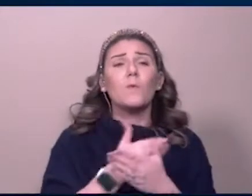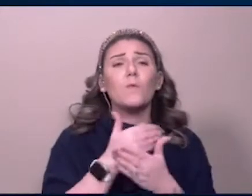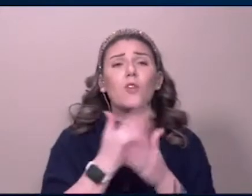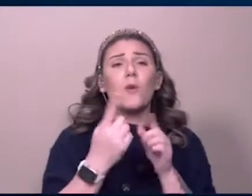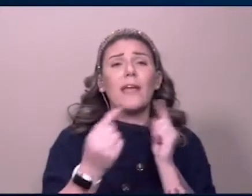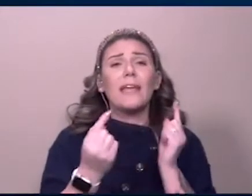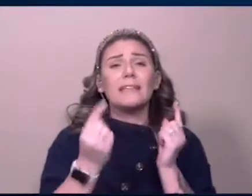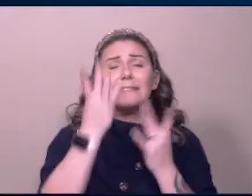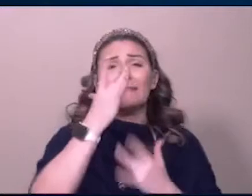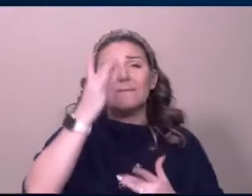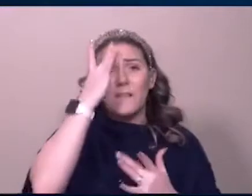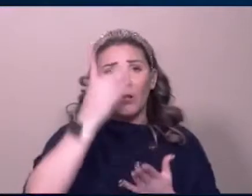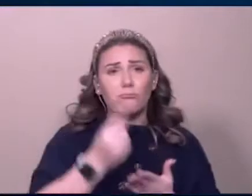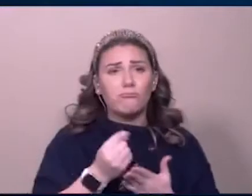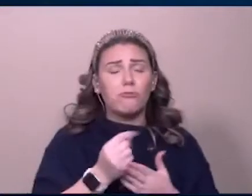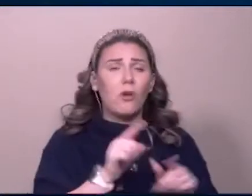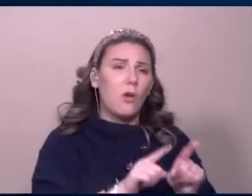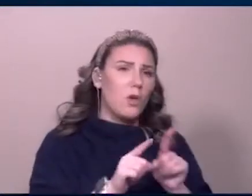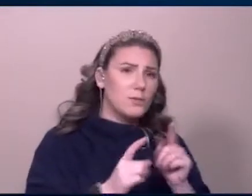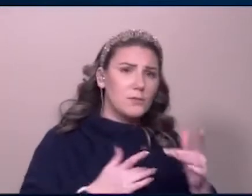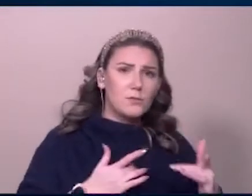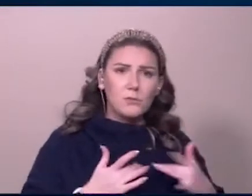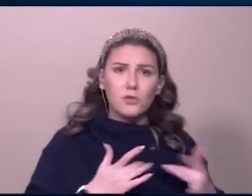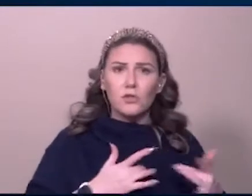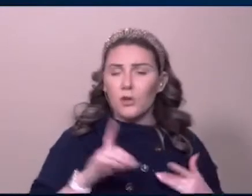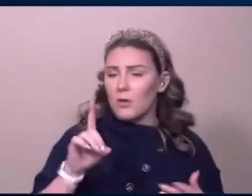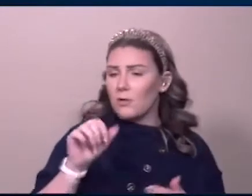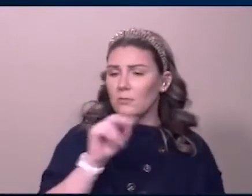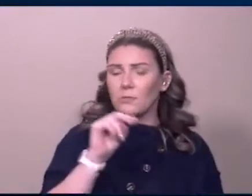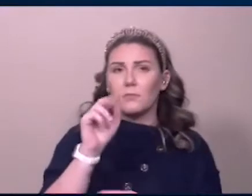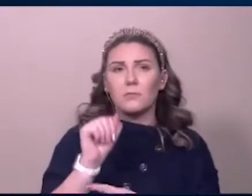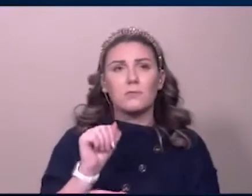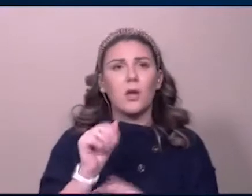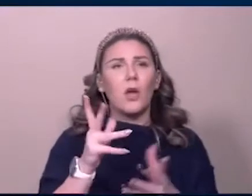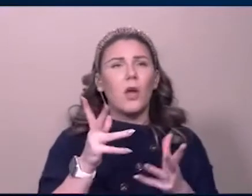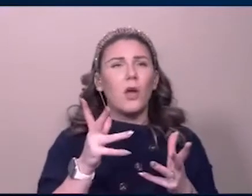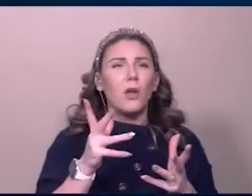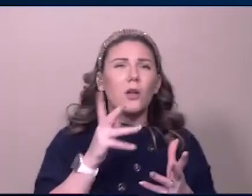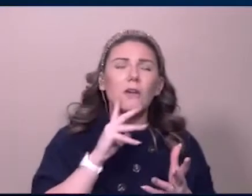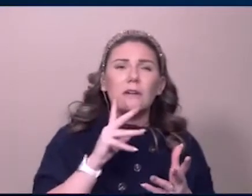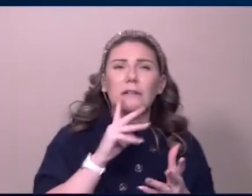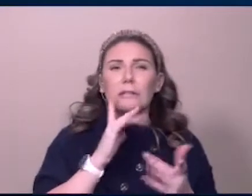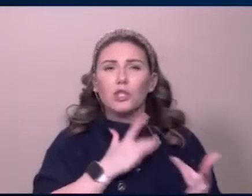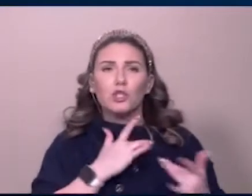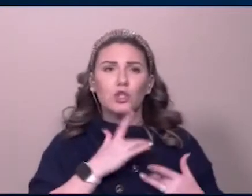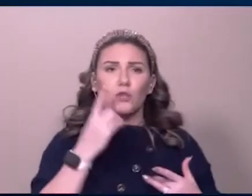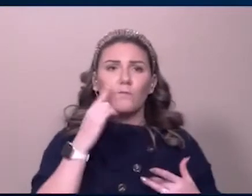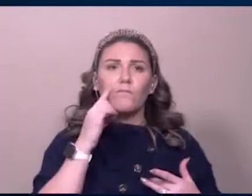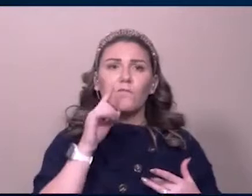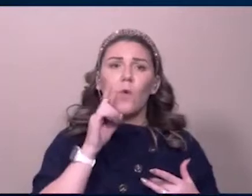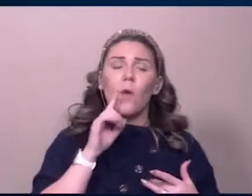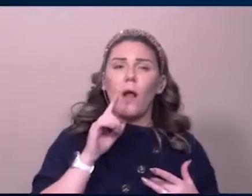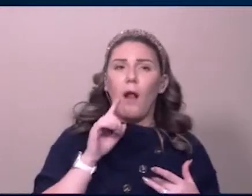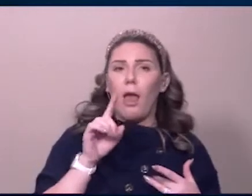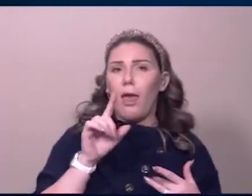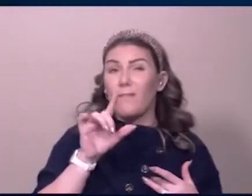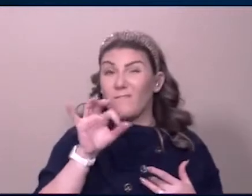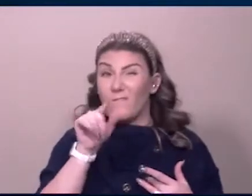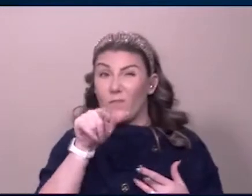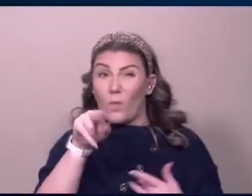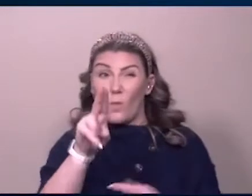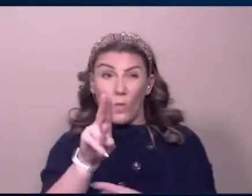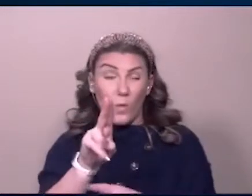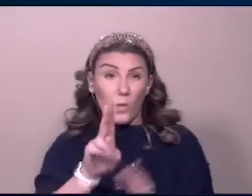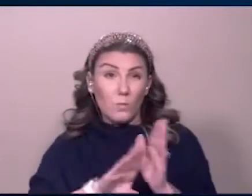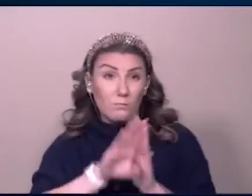treatment? And also, are we concerned, Donna wants to know about a late flu surge this year? All right, let's start with, can